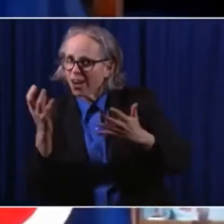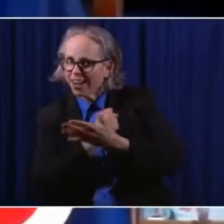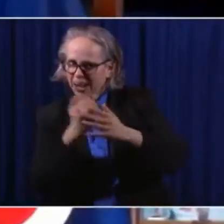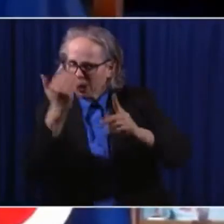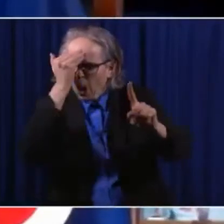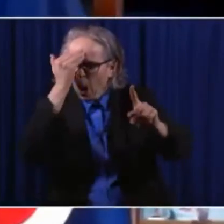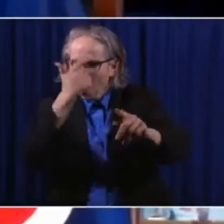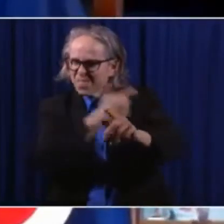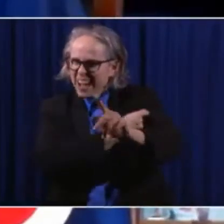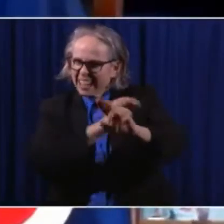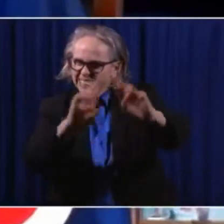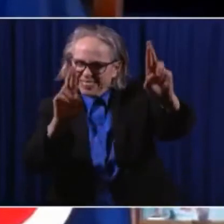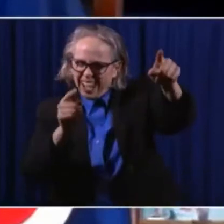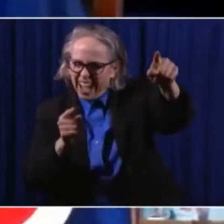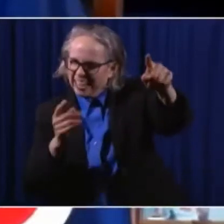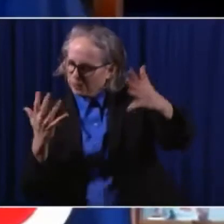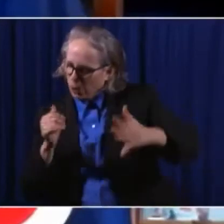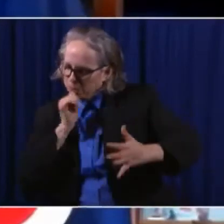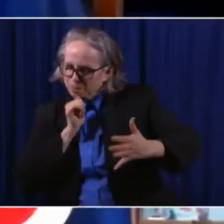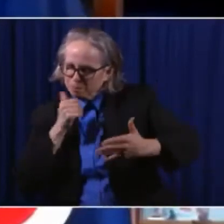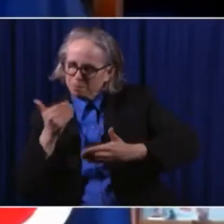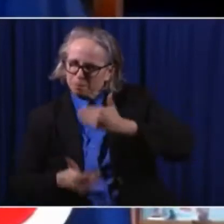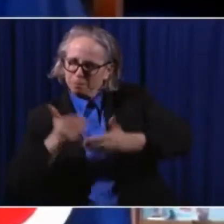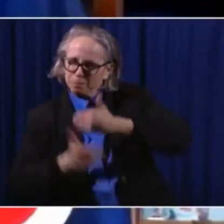got to get through this tough part.